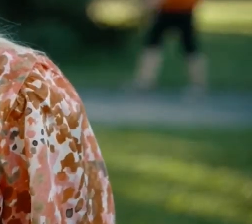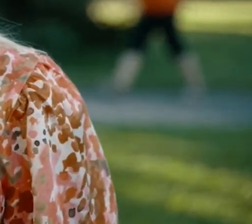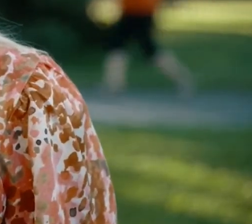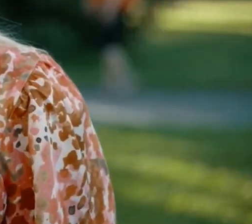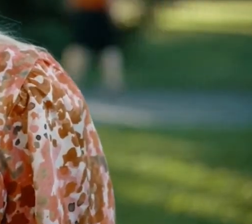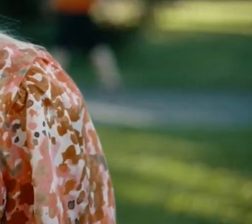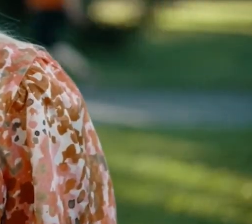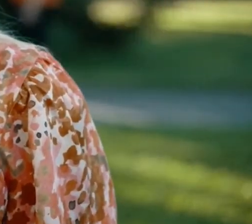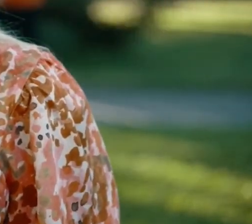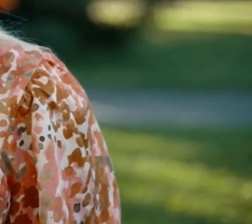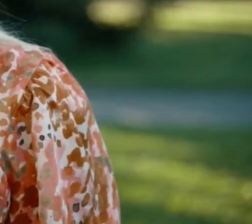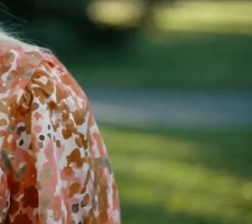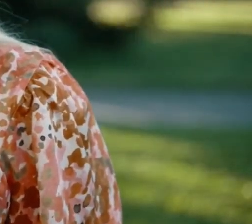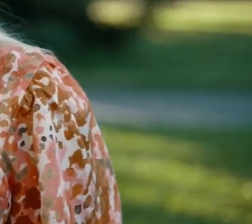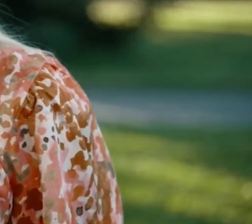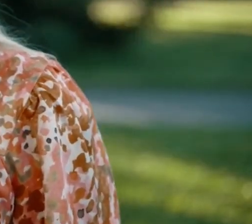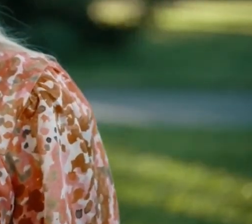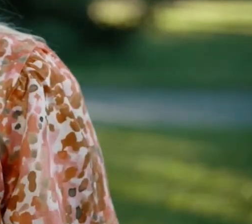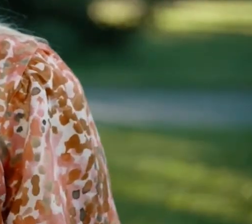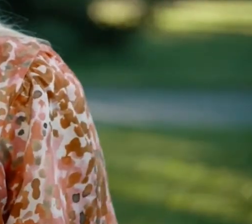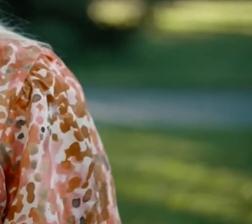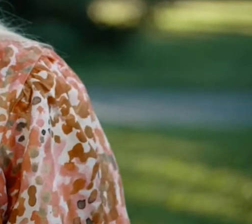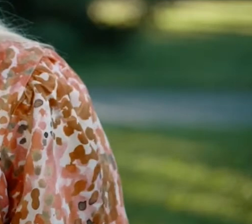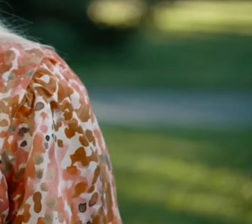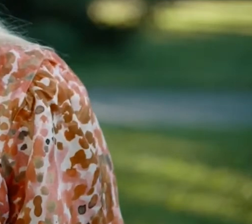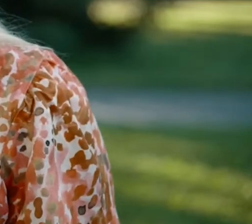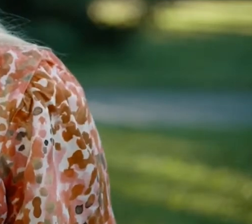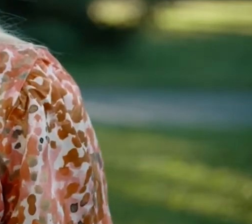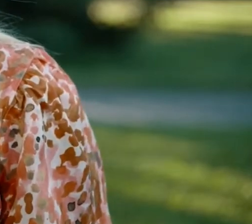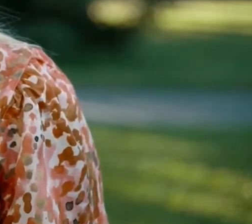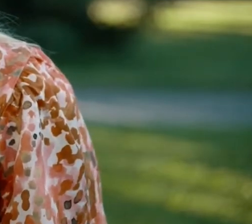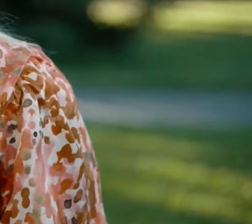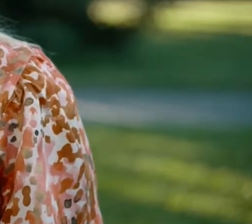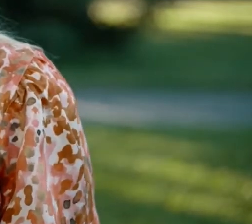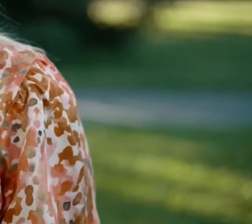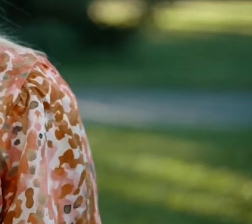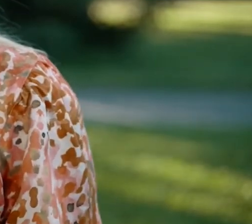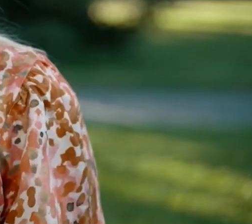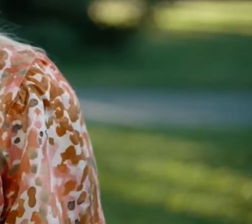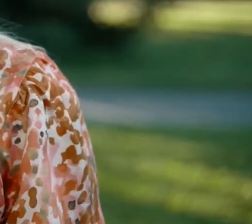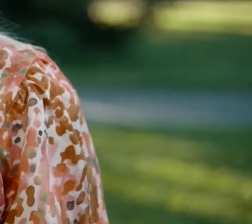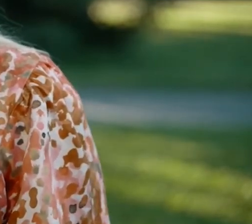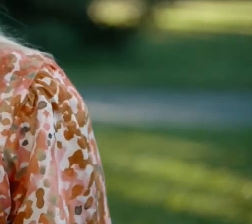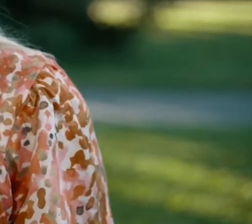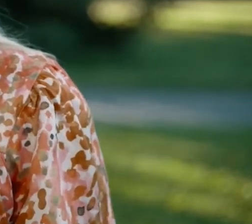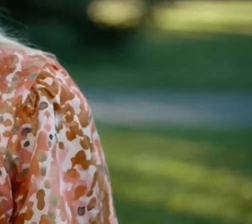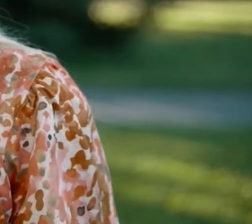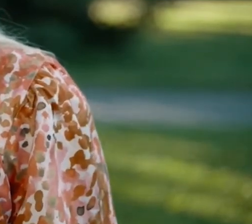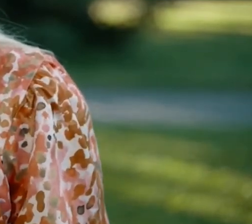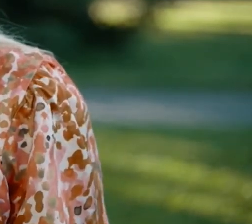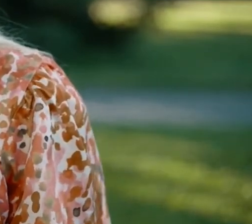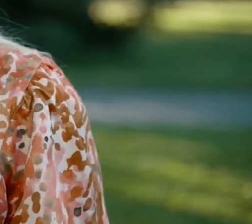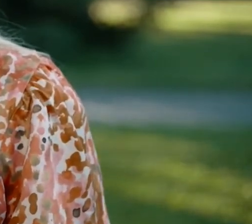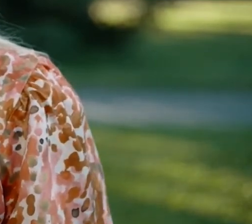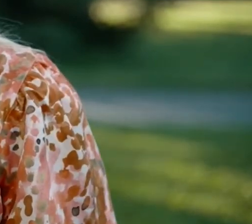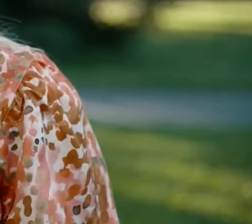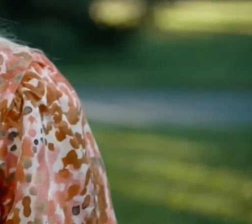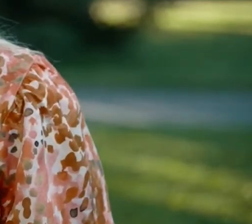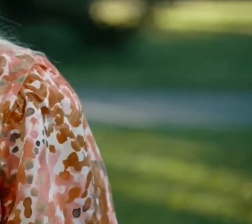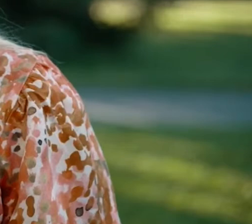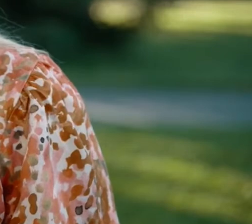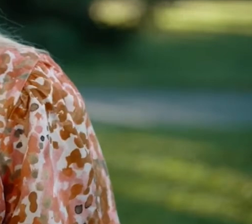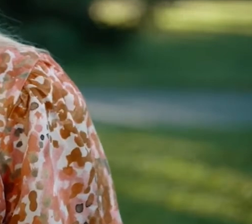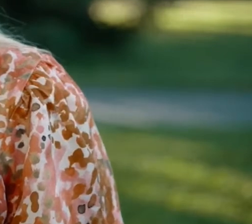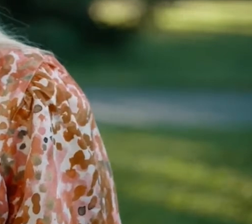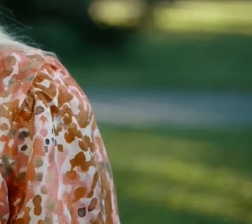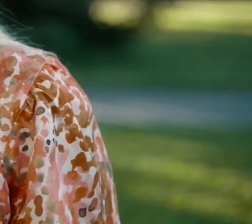will be directed to protecting biodiversity. The COVID-19 pandemic has impacted all of us, and it's clear that